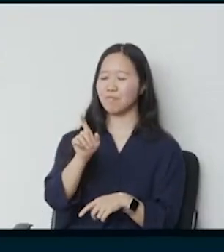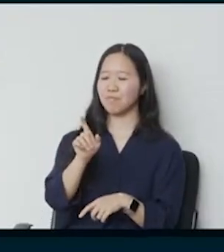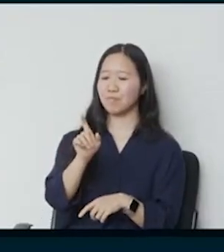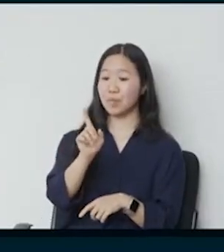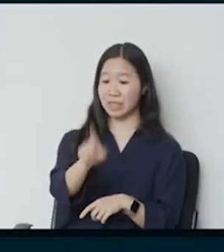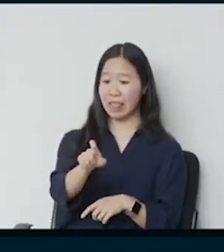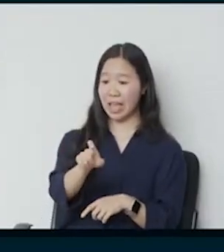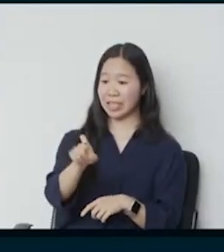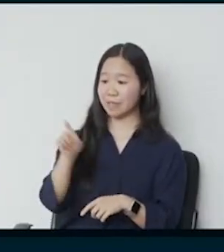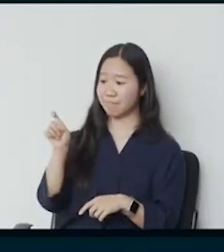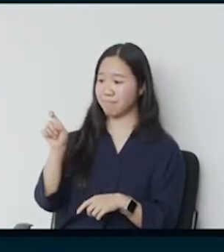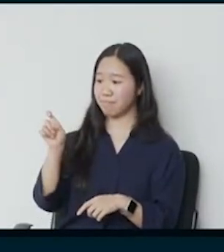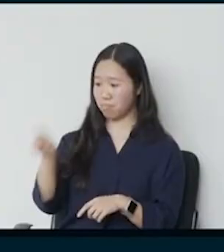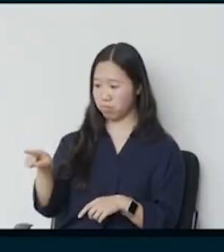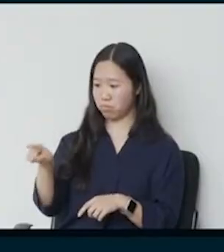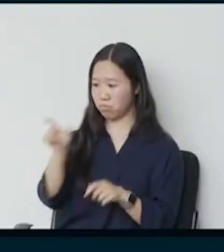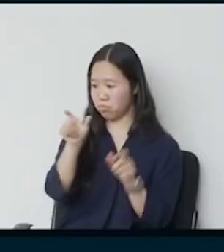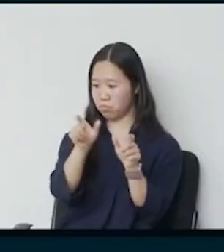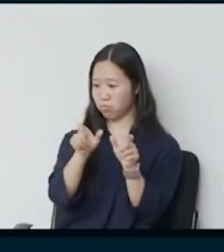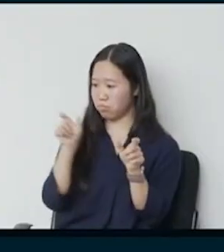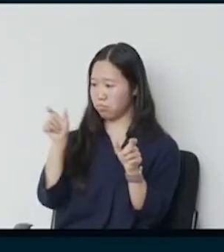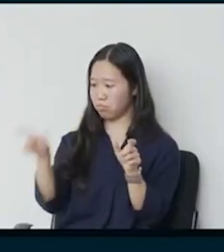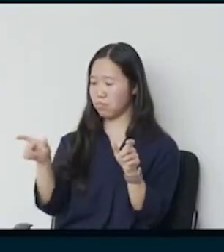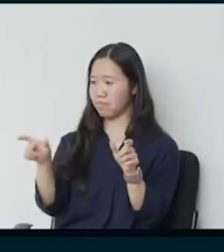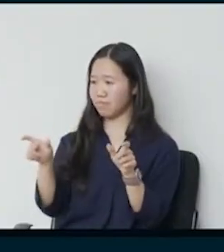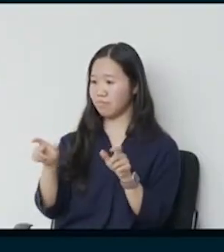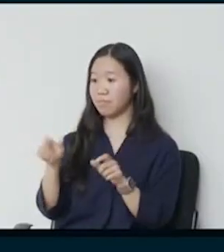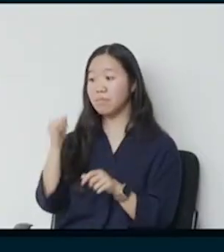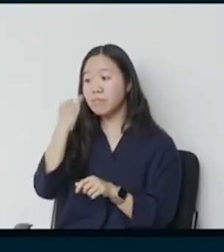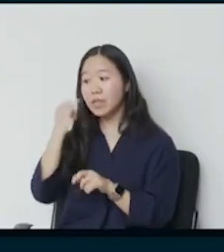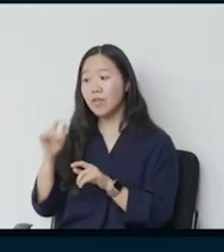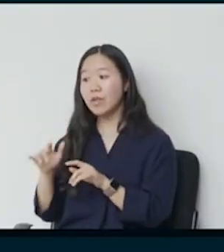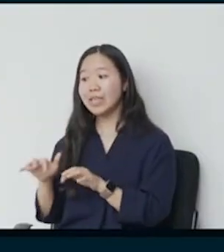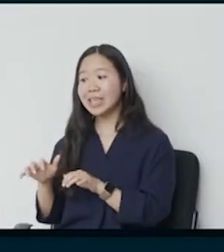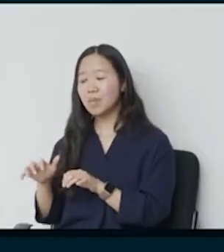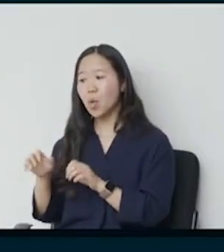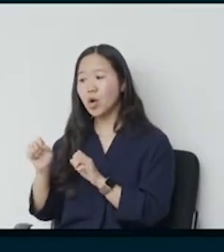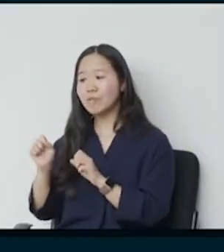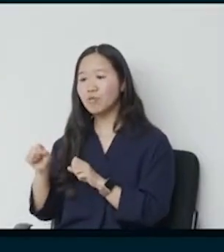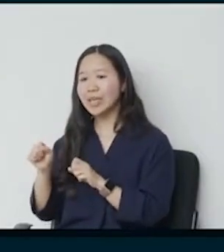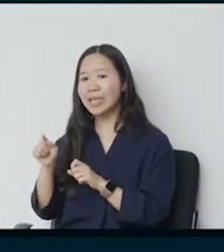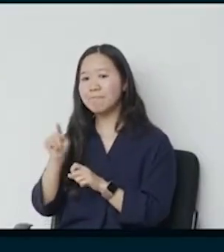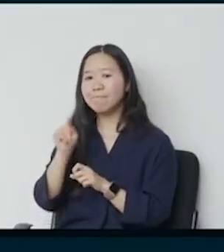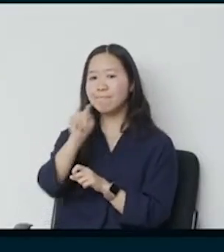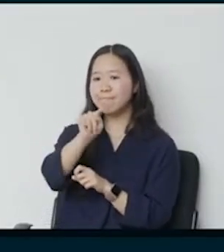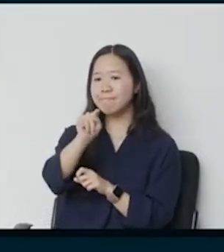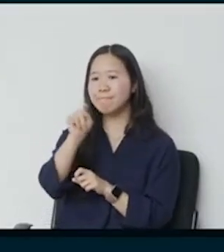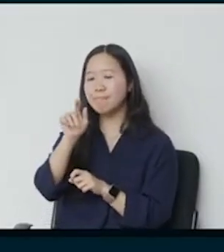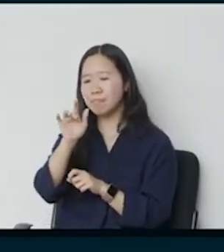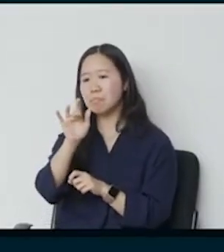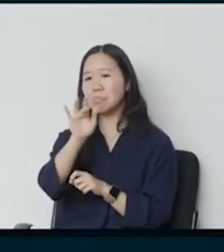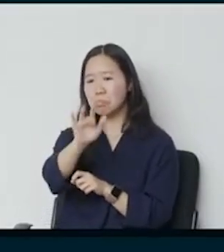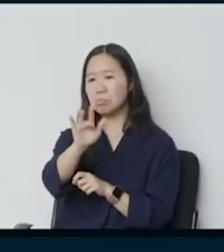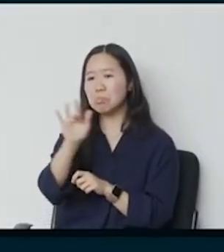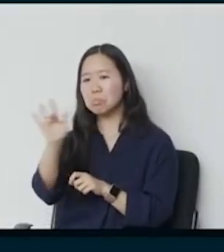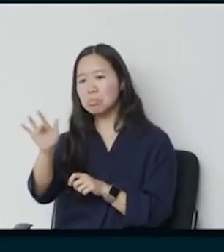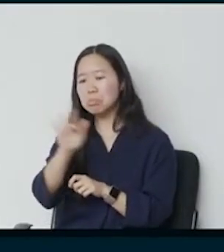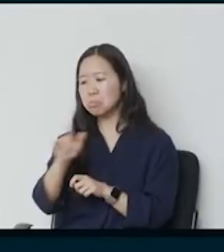you push the button, and it goes over here. And then as long as your keyboard can navigate to the items and the buttons, make selections with the keyboard, then that